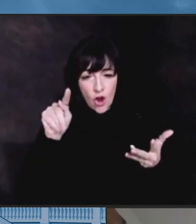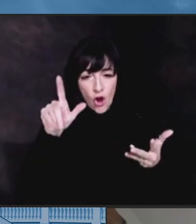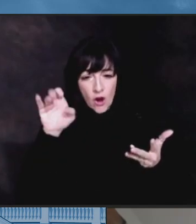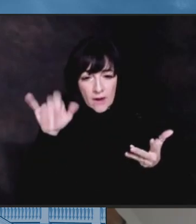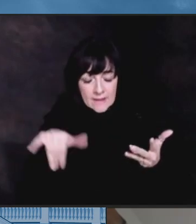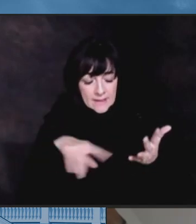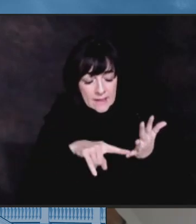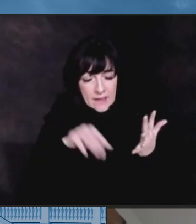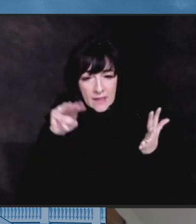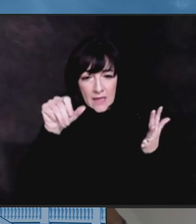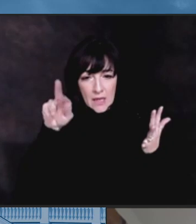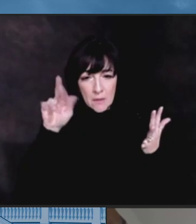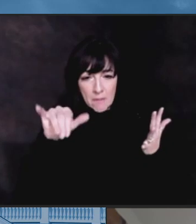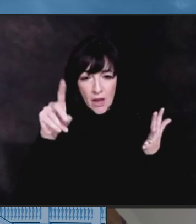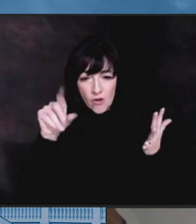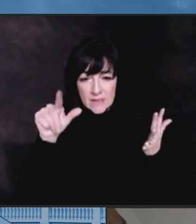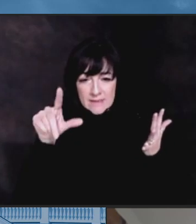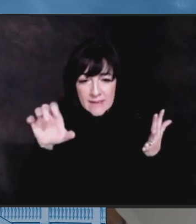Dover,